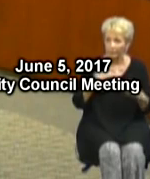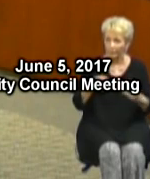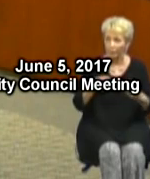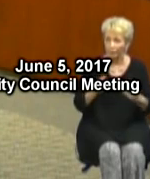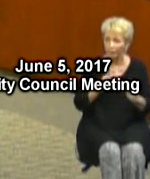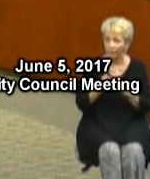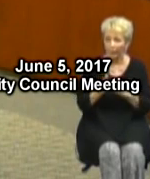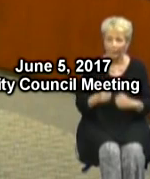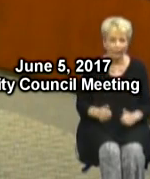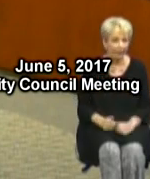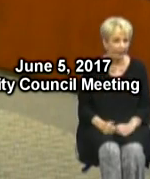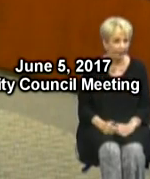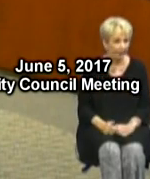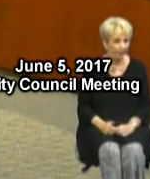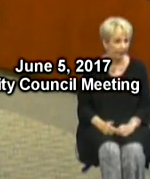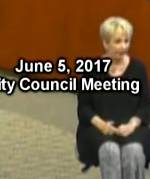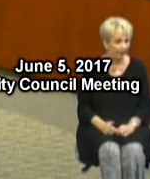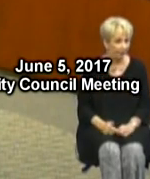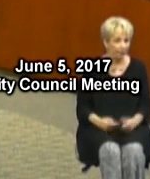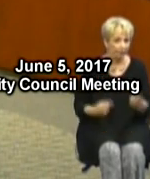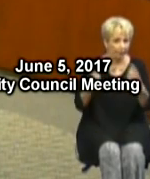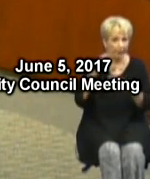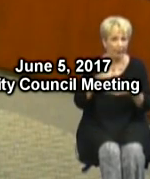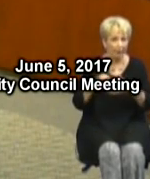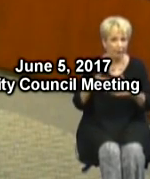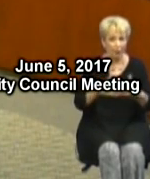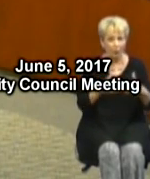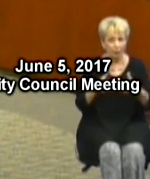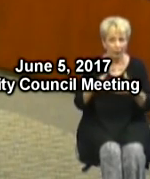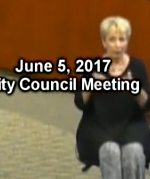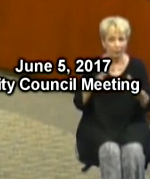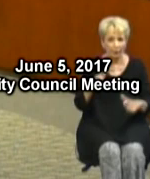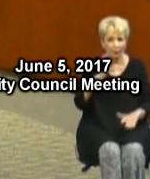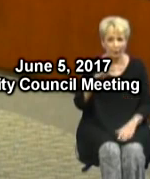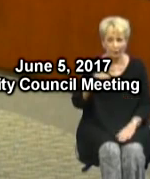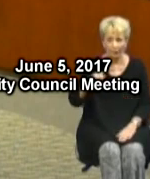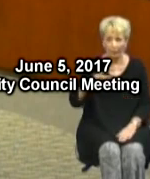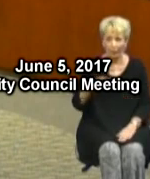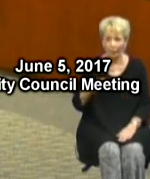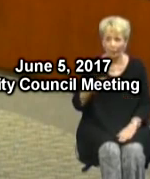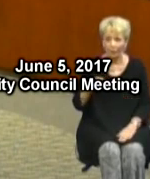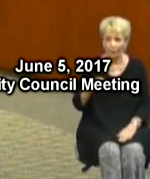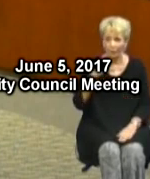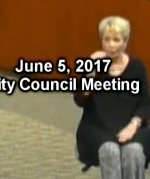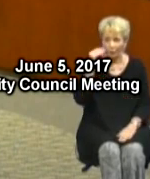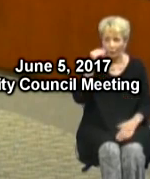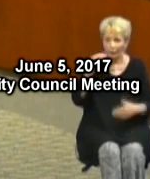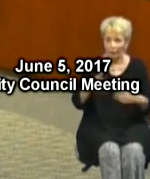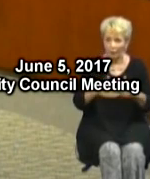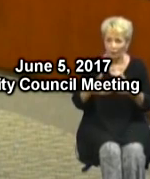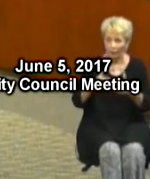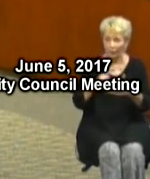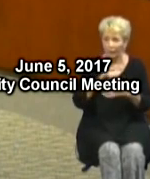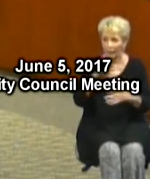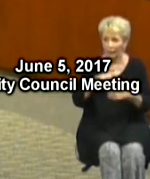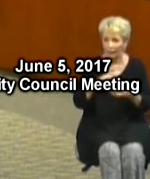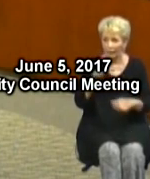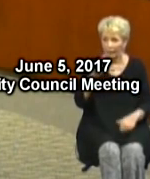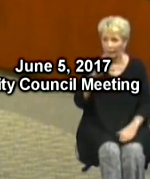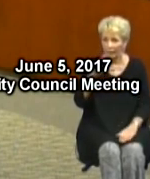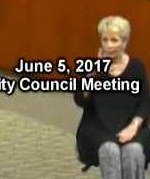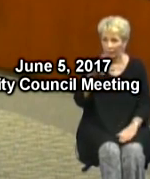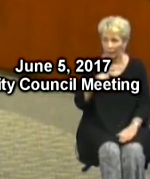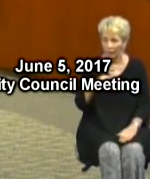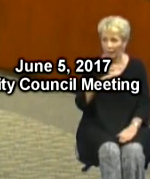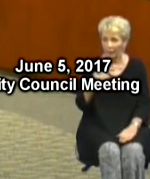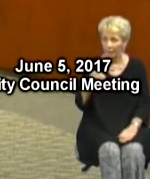passes. And we have a consideration of a neighborhood-wide speed limit of 25 miles an hour in the residential neighborhood that includes Kimberly Drive and